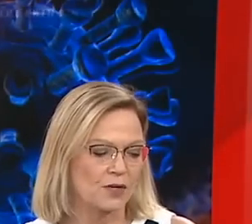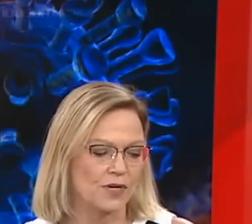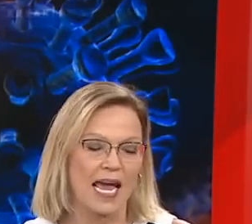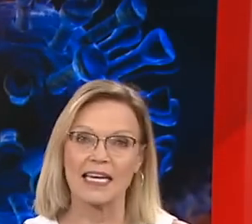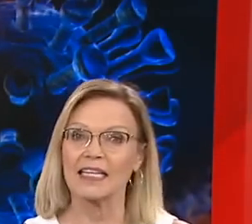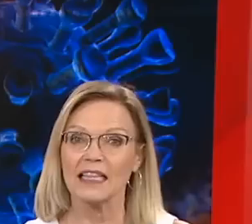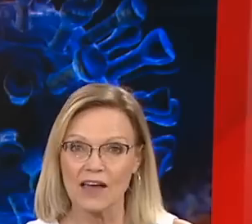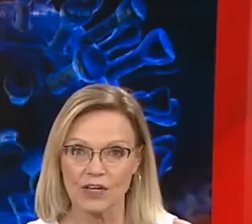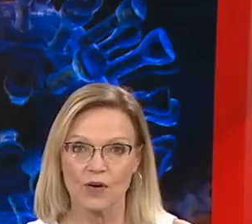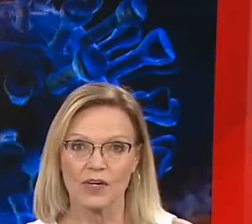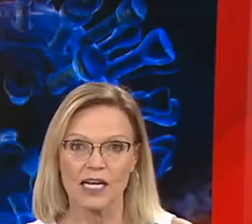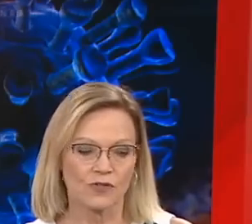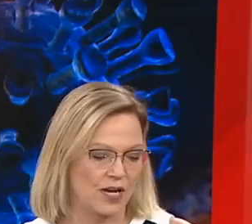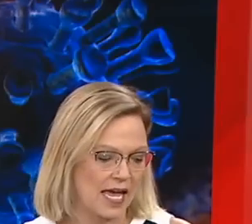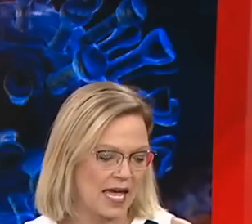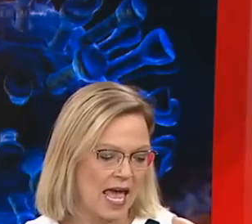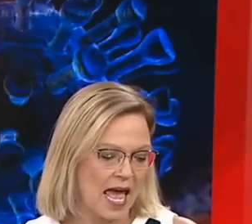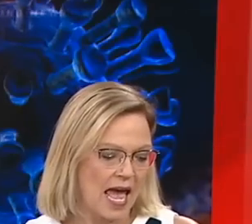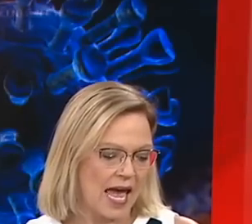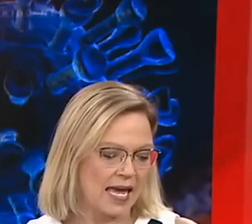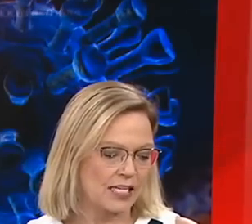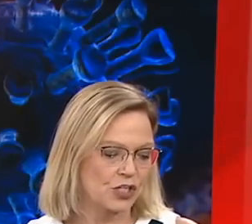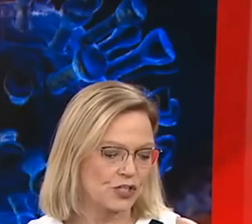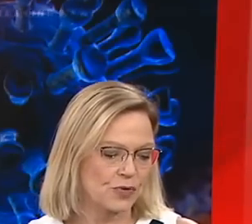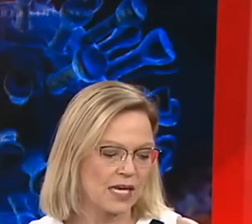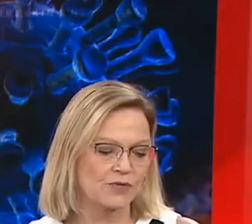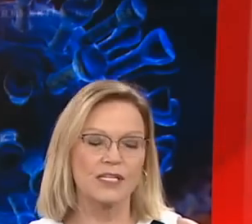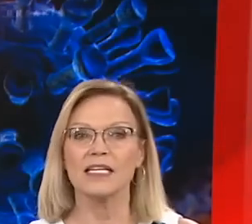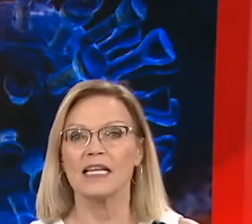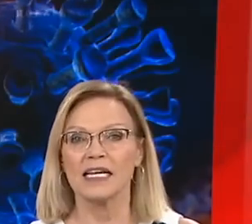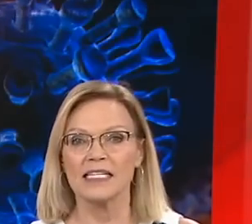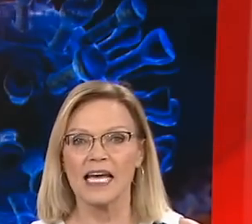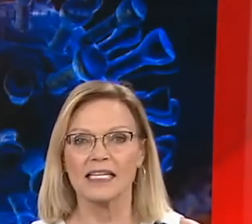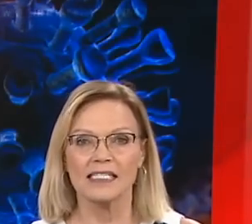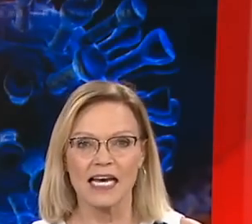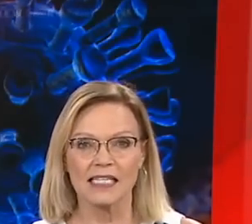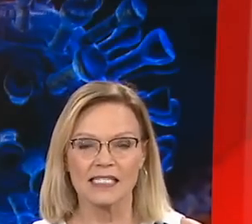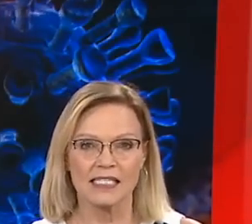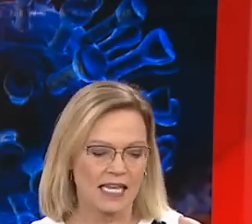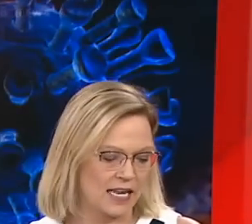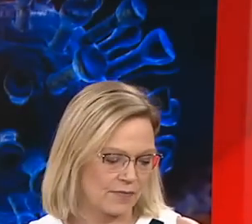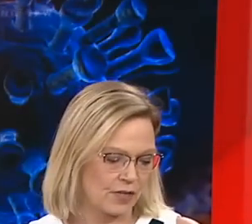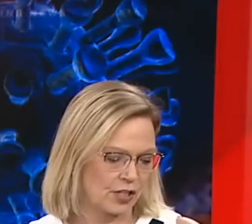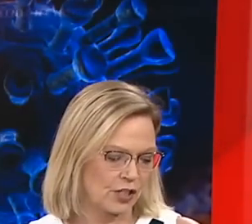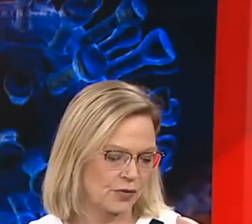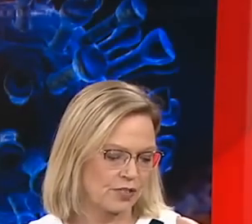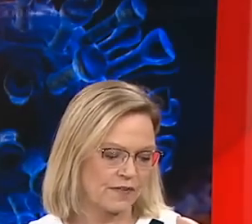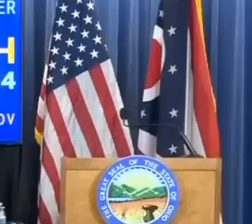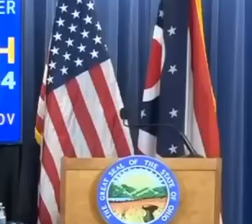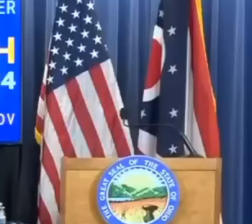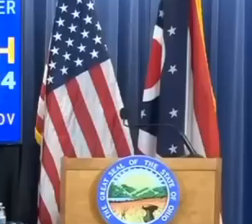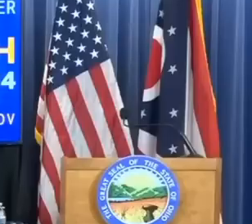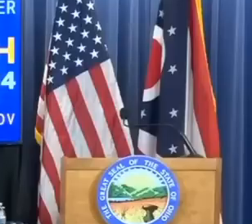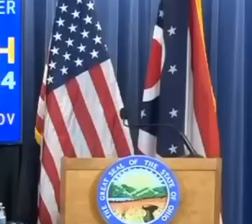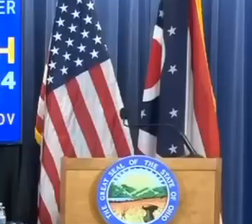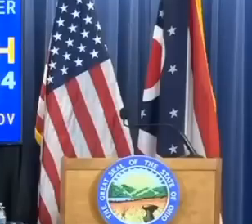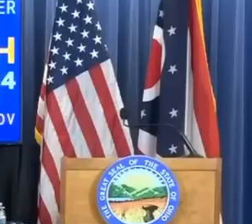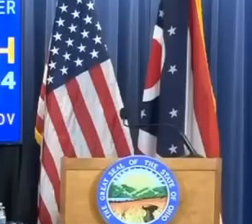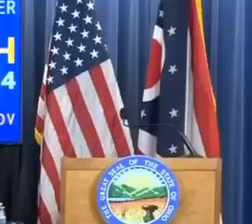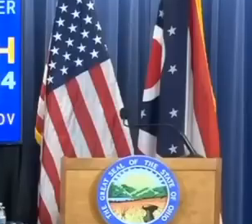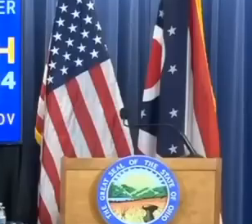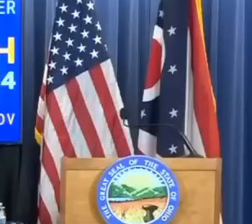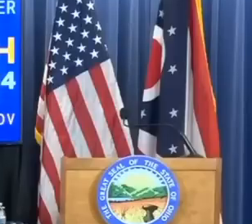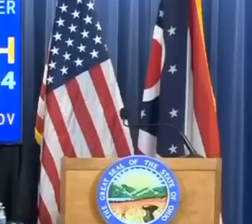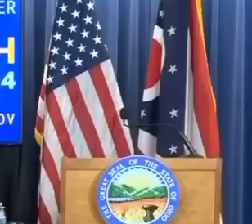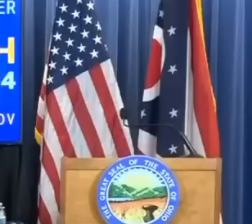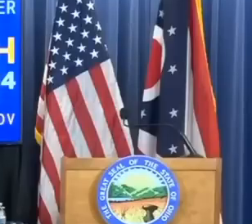of 111 over yesterday, and 2,098 deaths. That includes 54 reported in